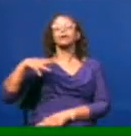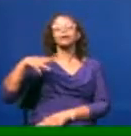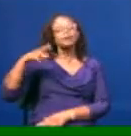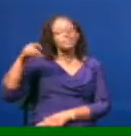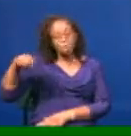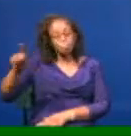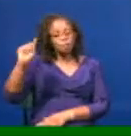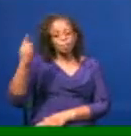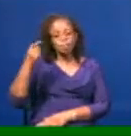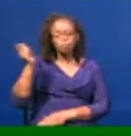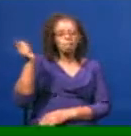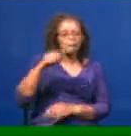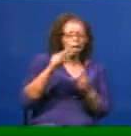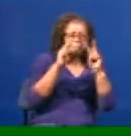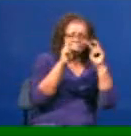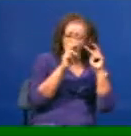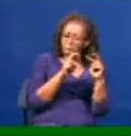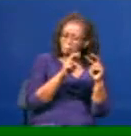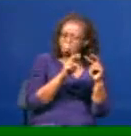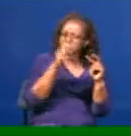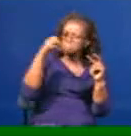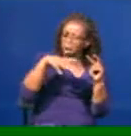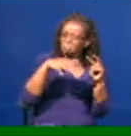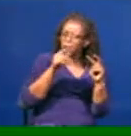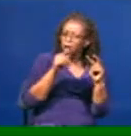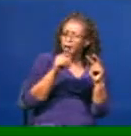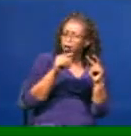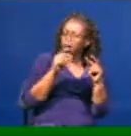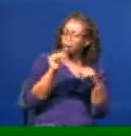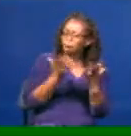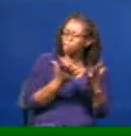cost of power in the country. So how long will we suffer?